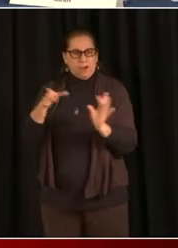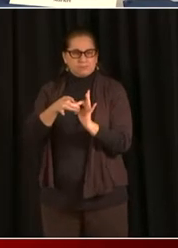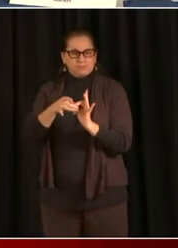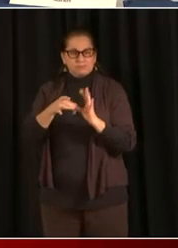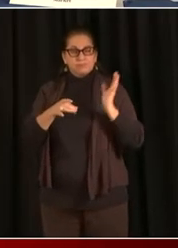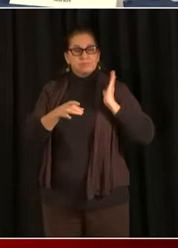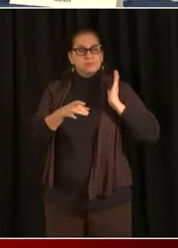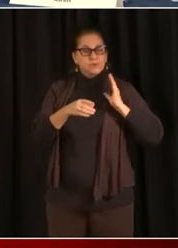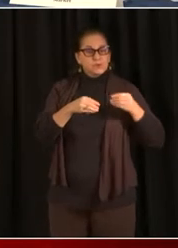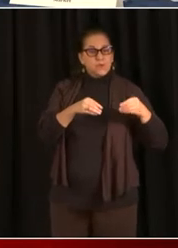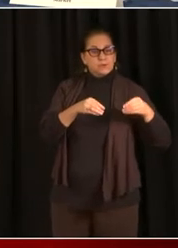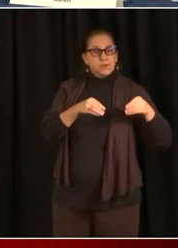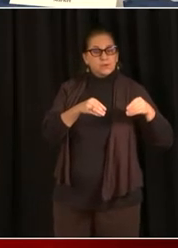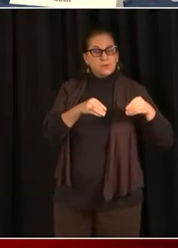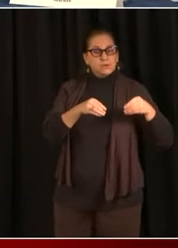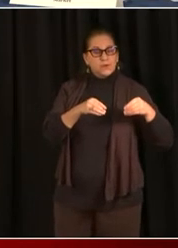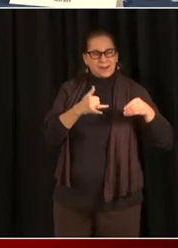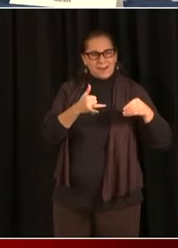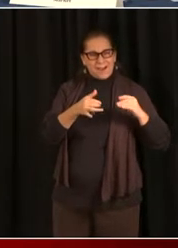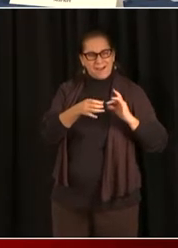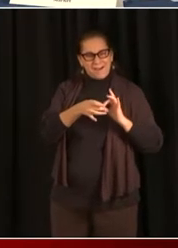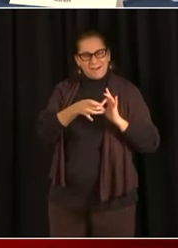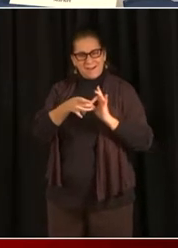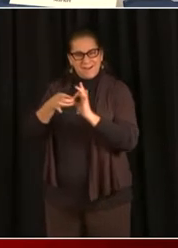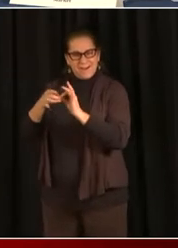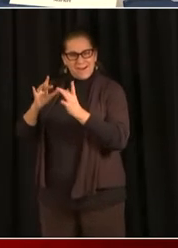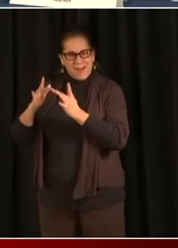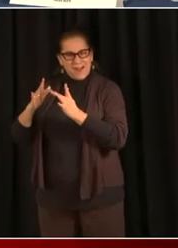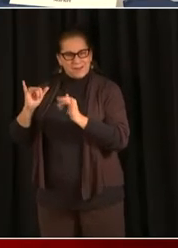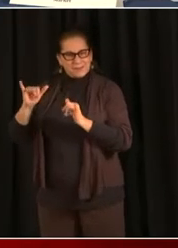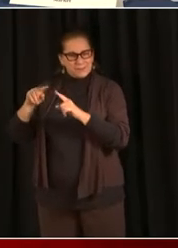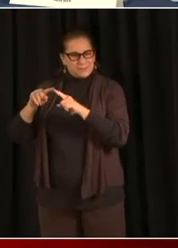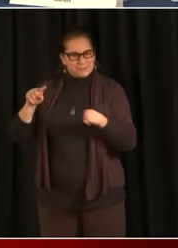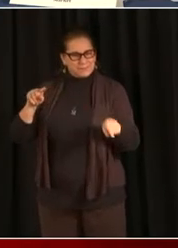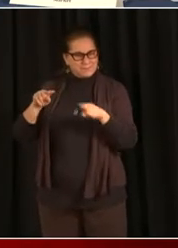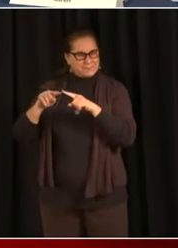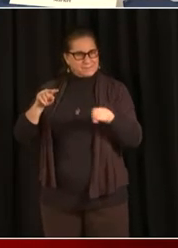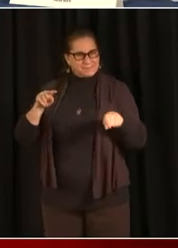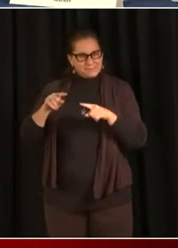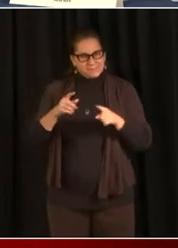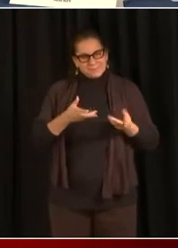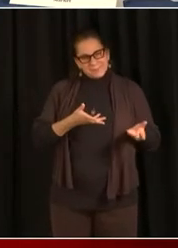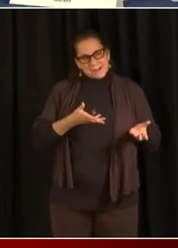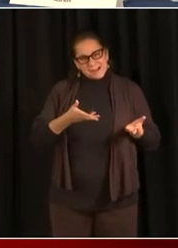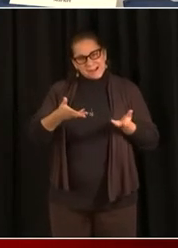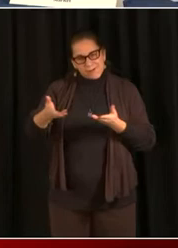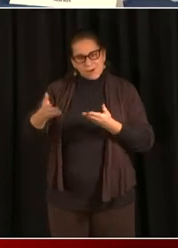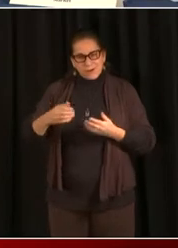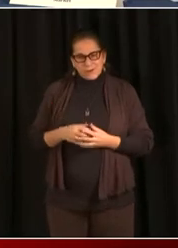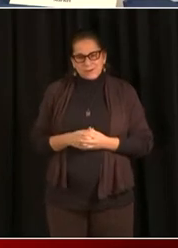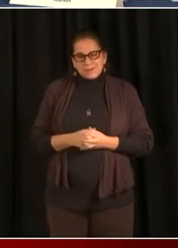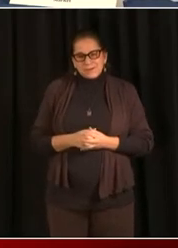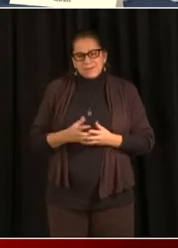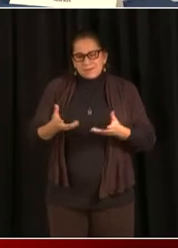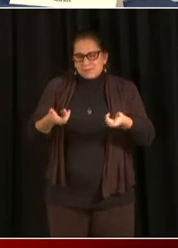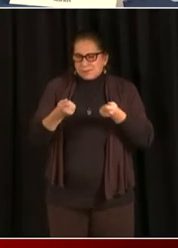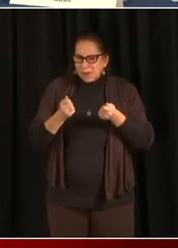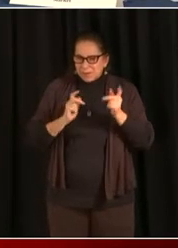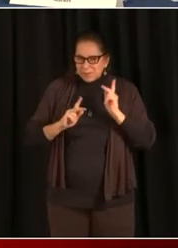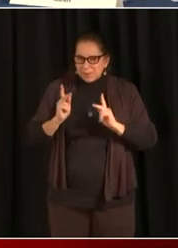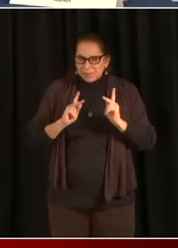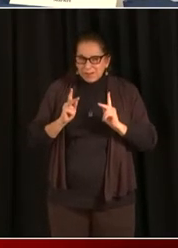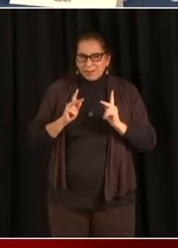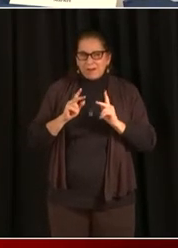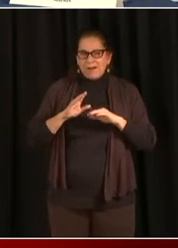open, keep business going, and be able to work best to invite our community back. This comes through a number of different ways, and we did